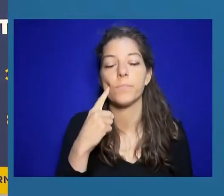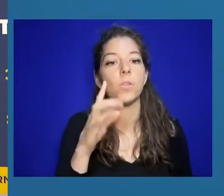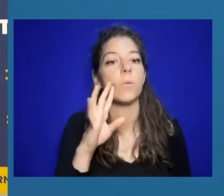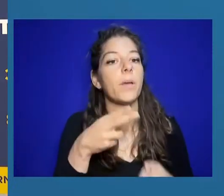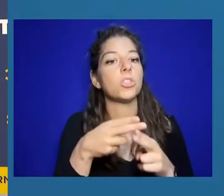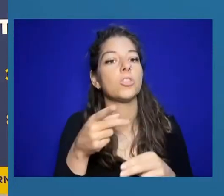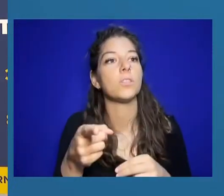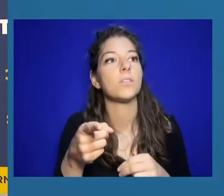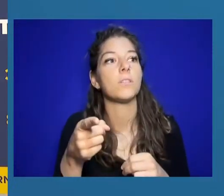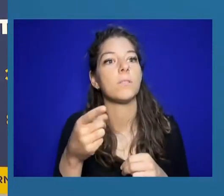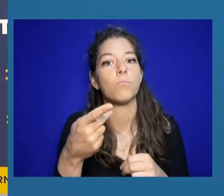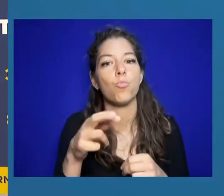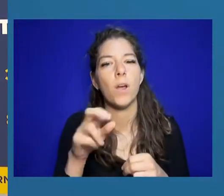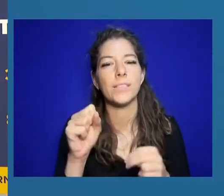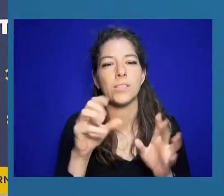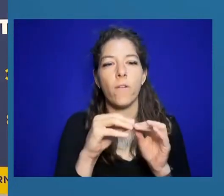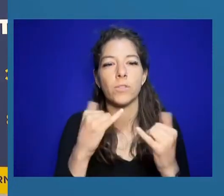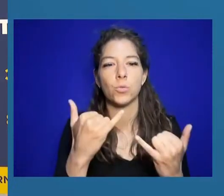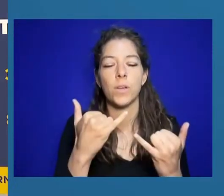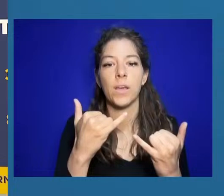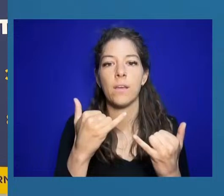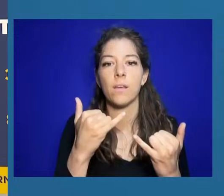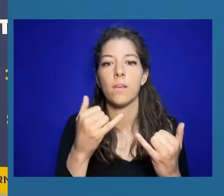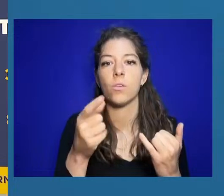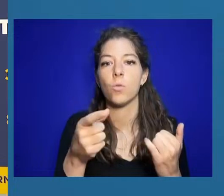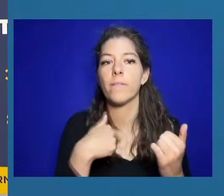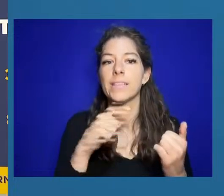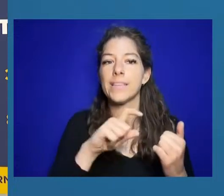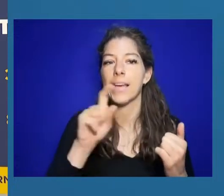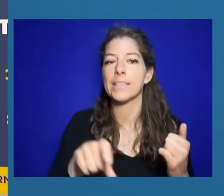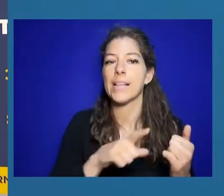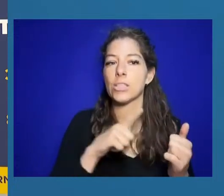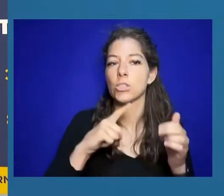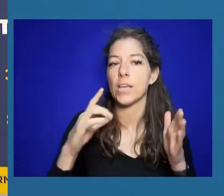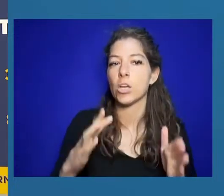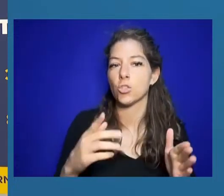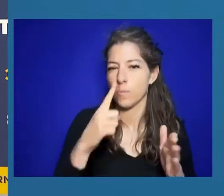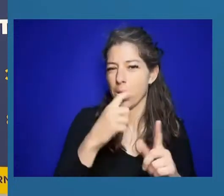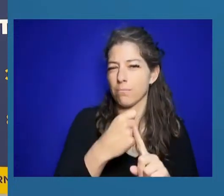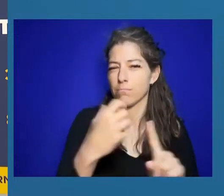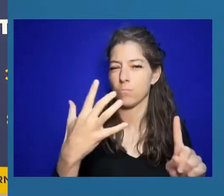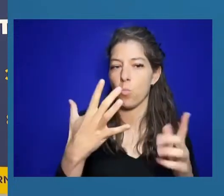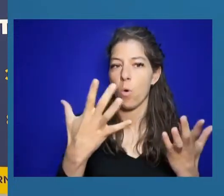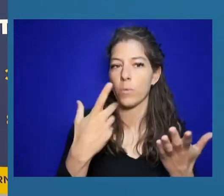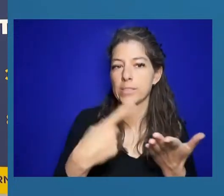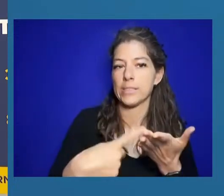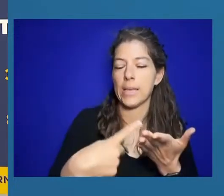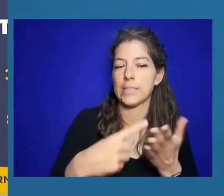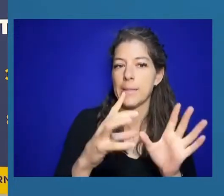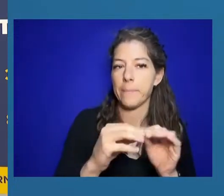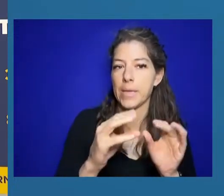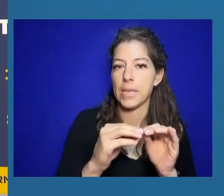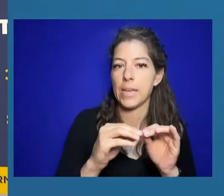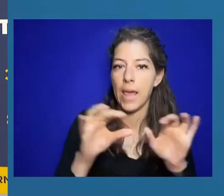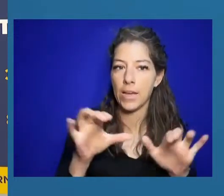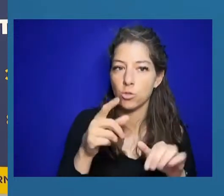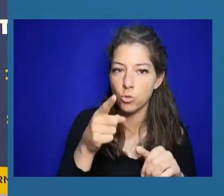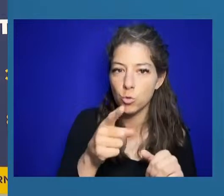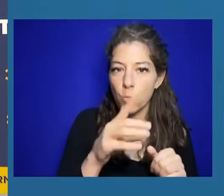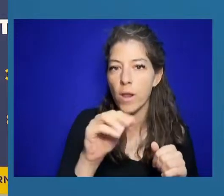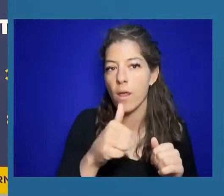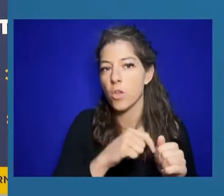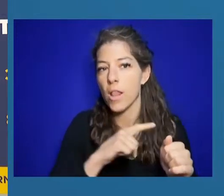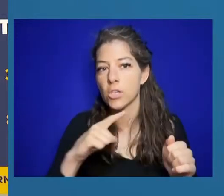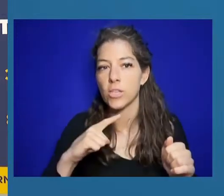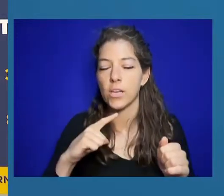press conference today, the meeting that you had with Texas legislators. What can you say more about what was discussed and then the actions that you and the other legislators will take